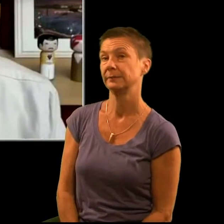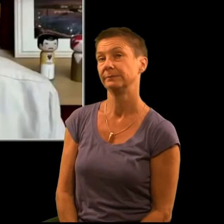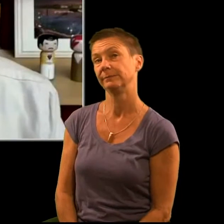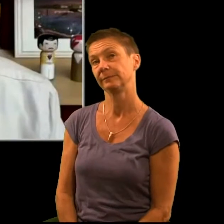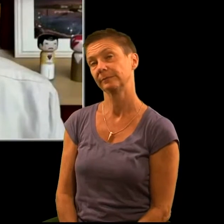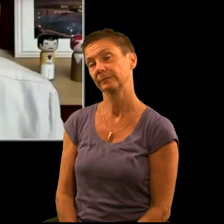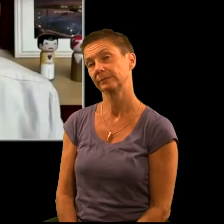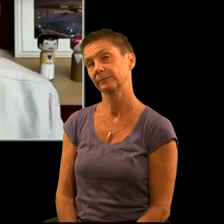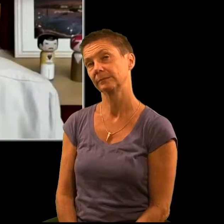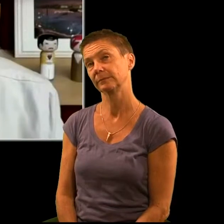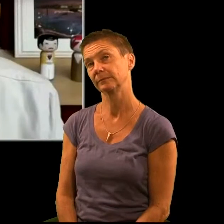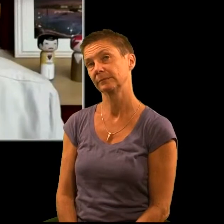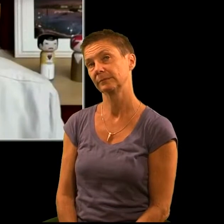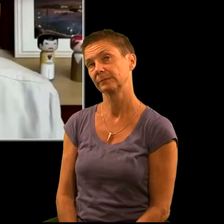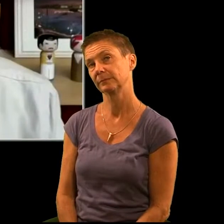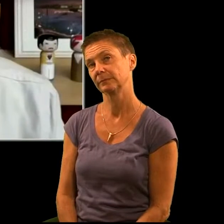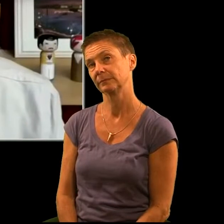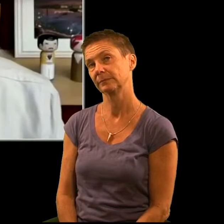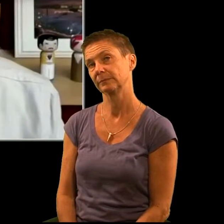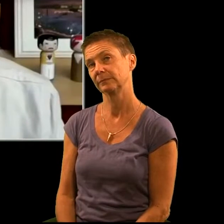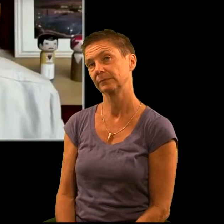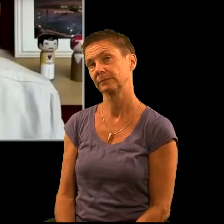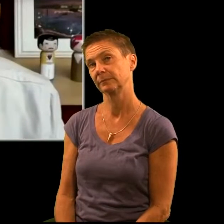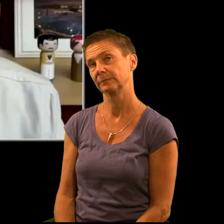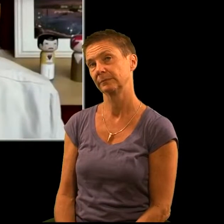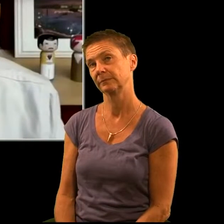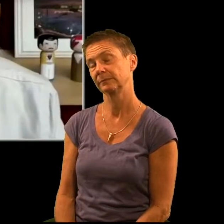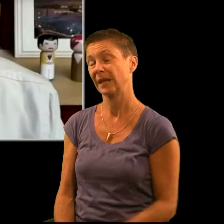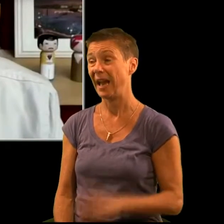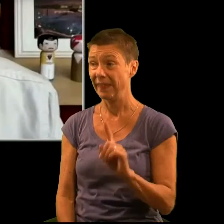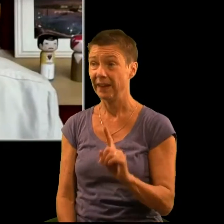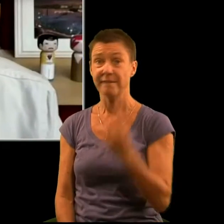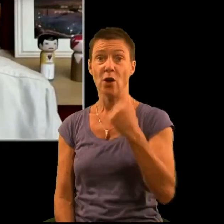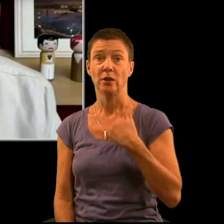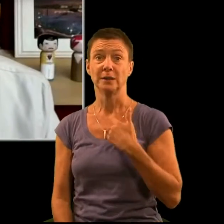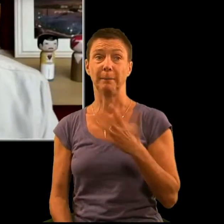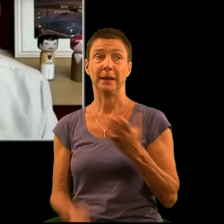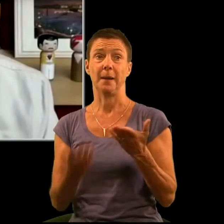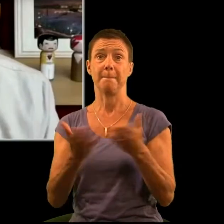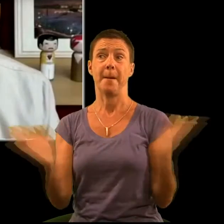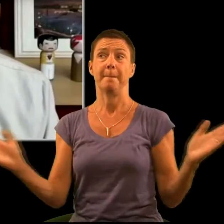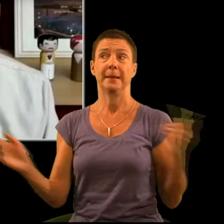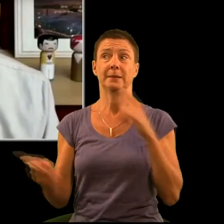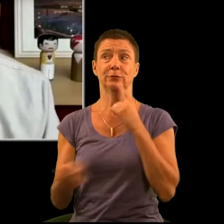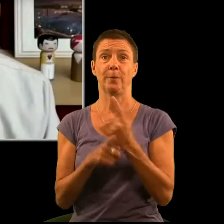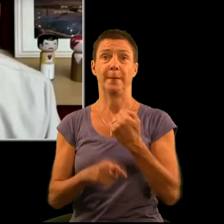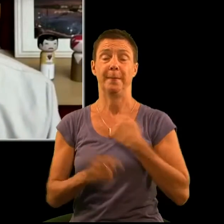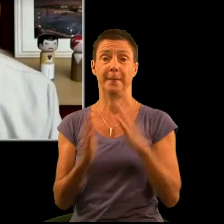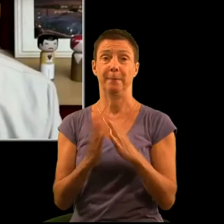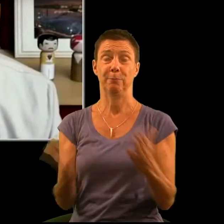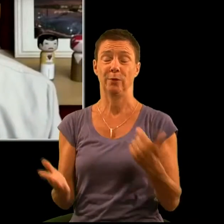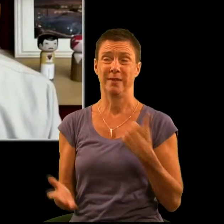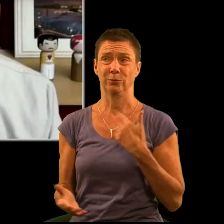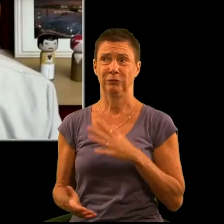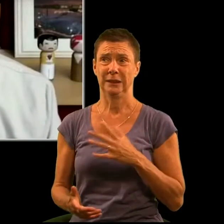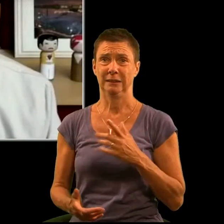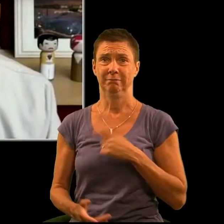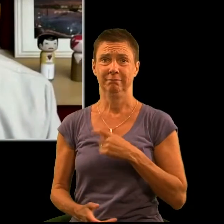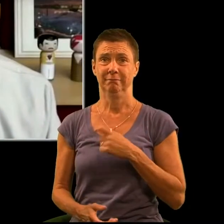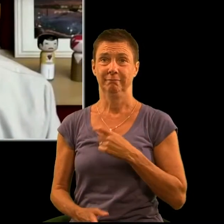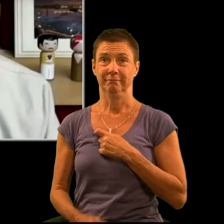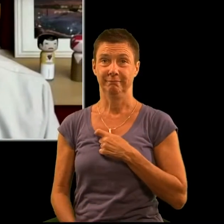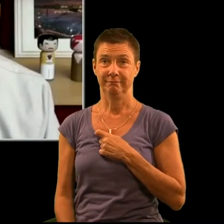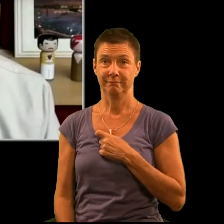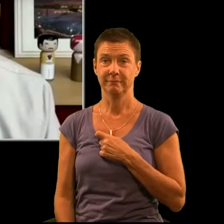I think the first, I found public speaking really tough early on. So when I started off, and I had been